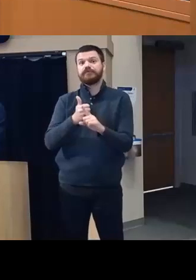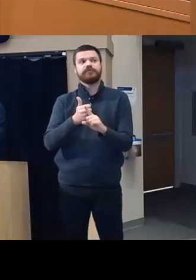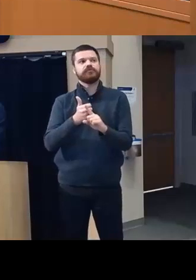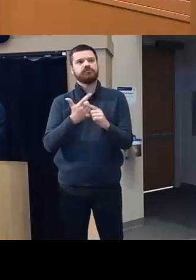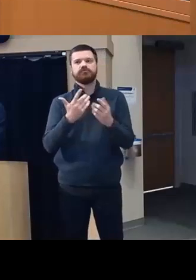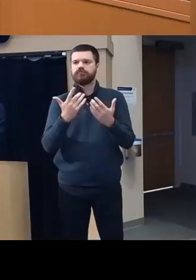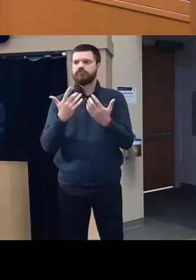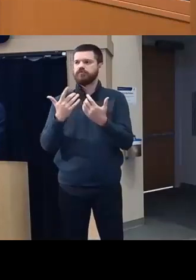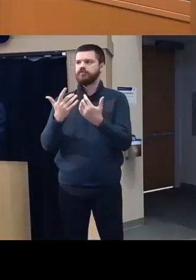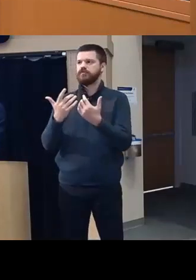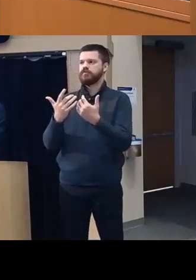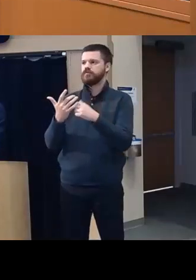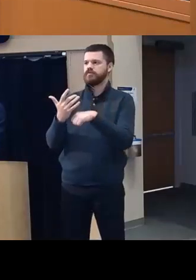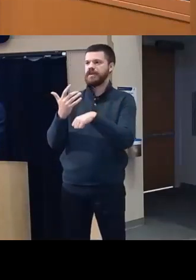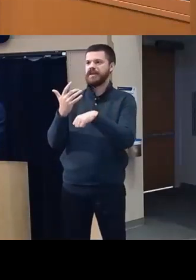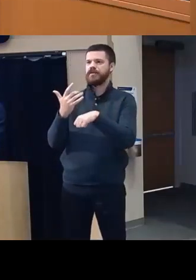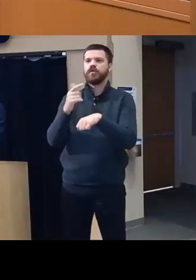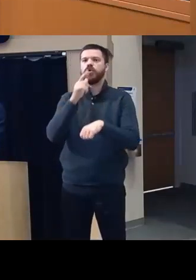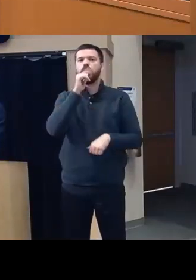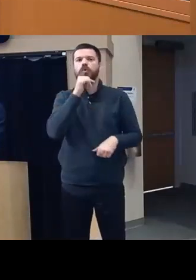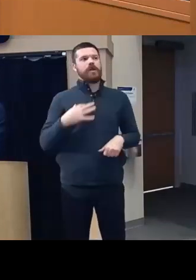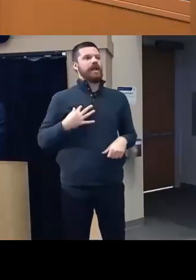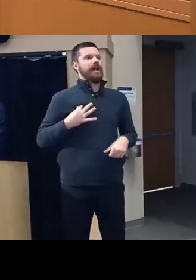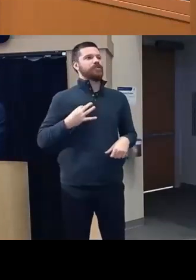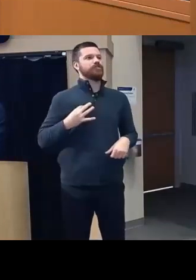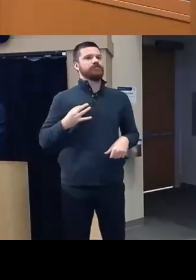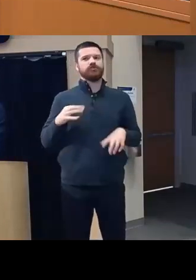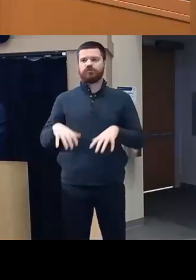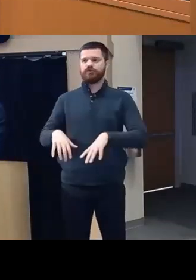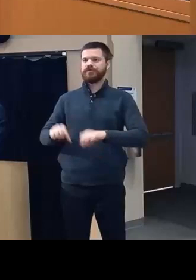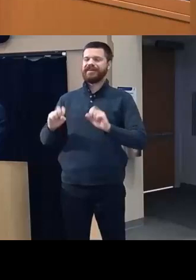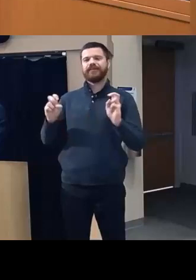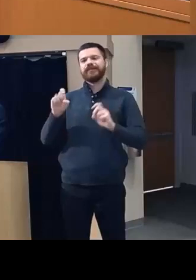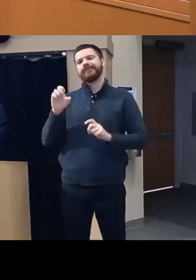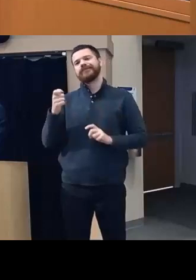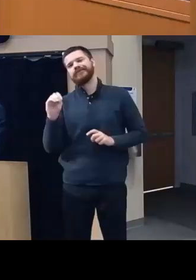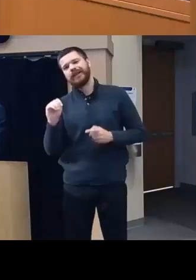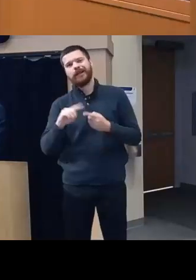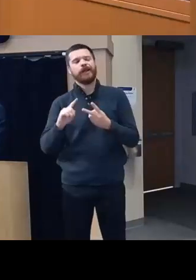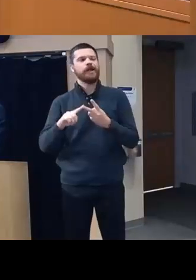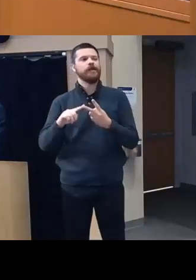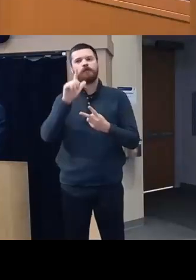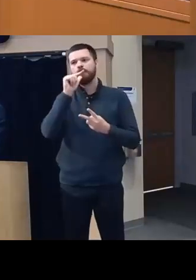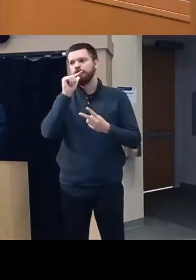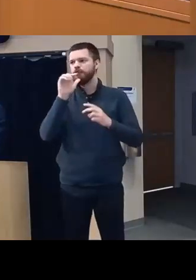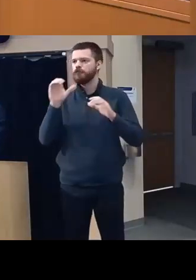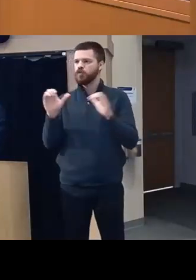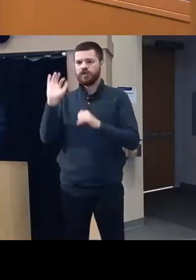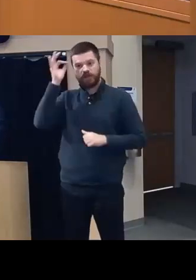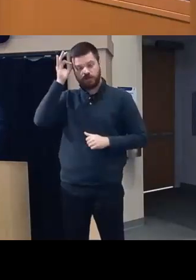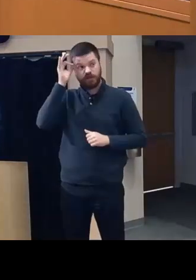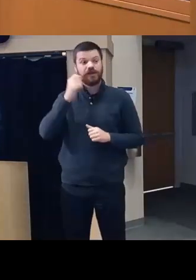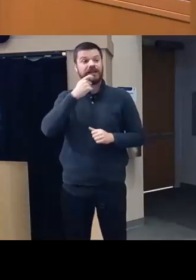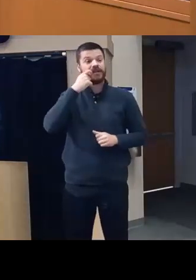to, it's basically who's eligible to take the exam or to do a fellowship. And for